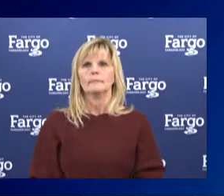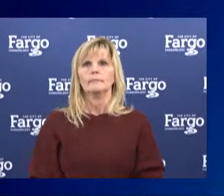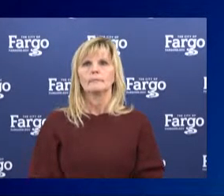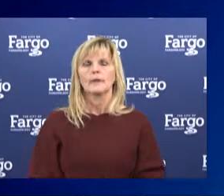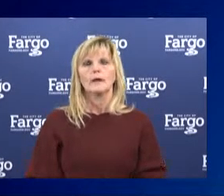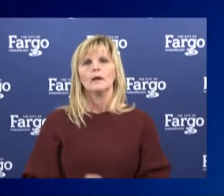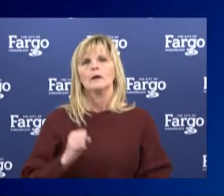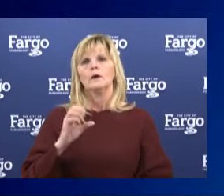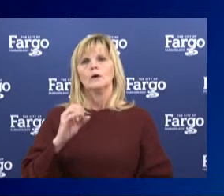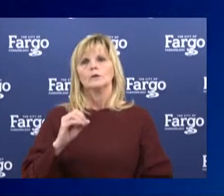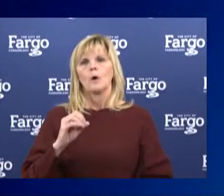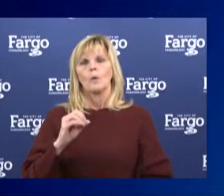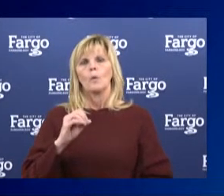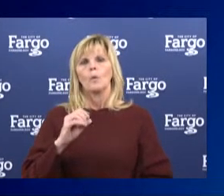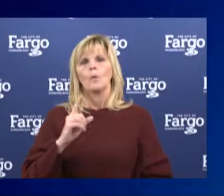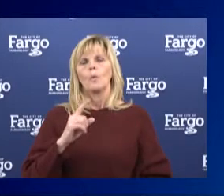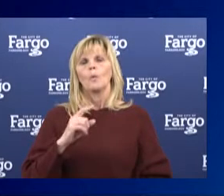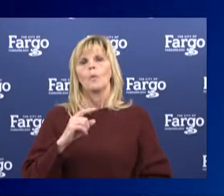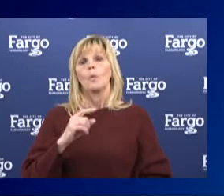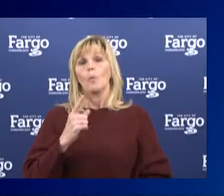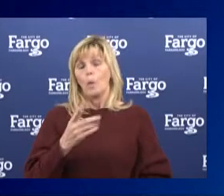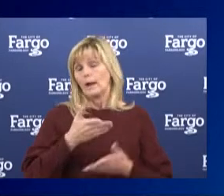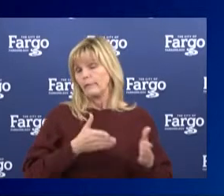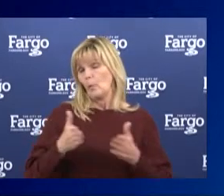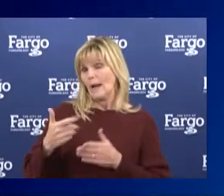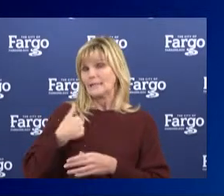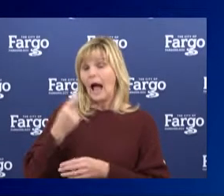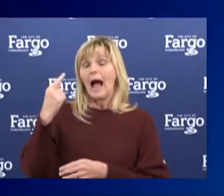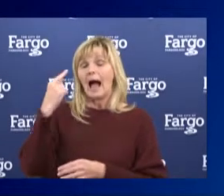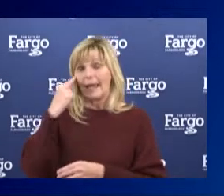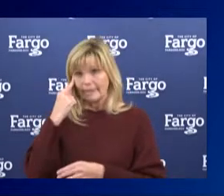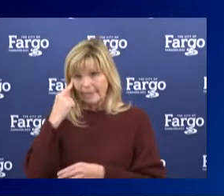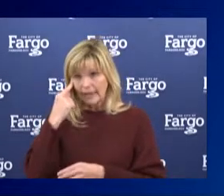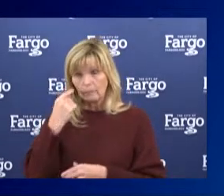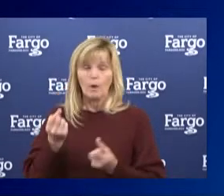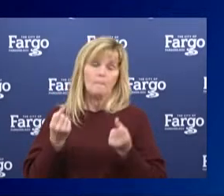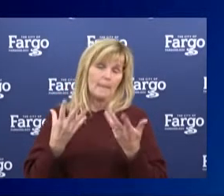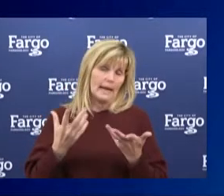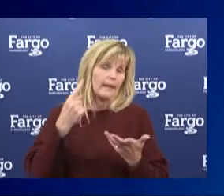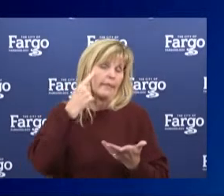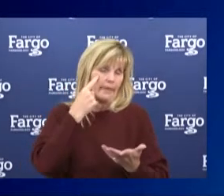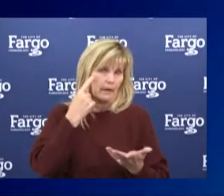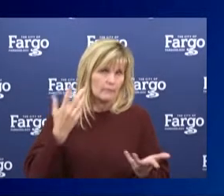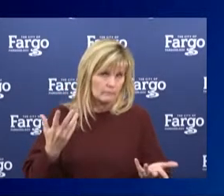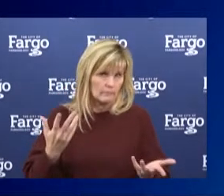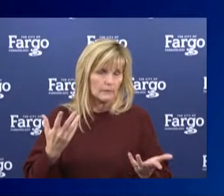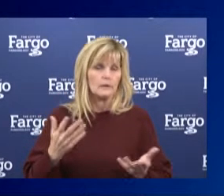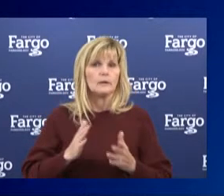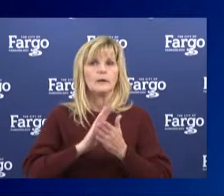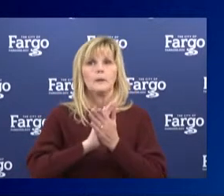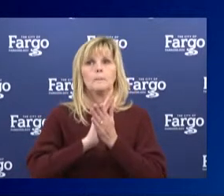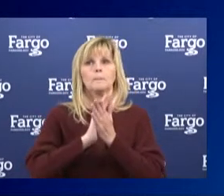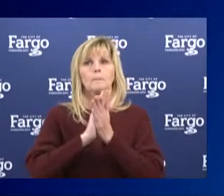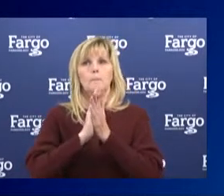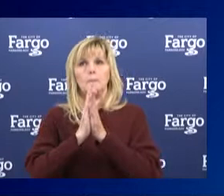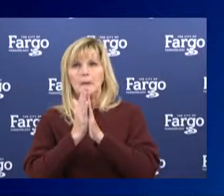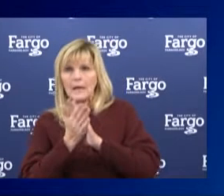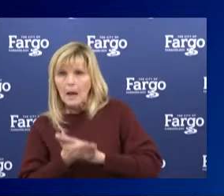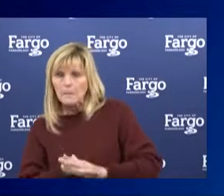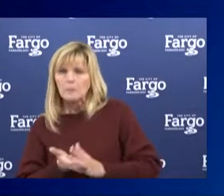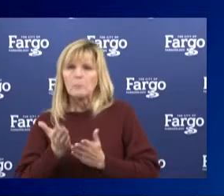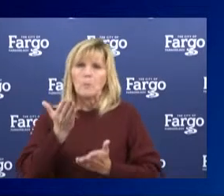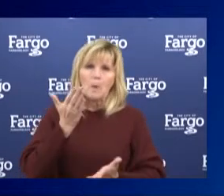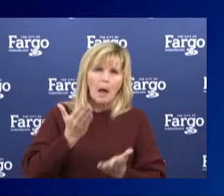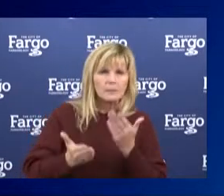So one of the ways that I think, and I think many think is becoming probably one